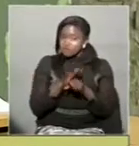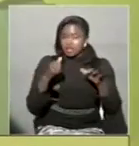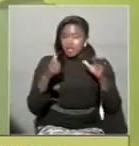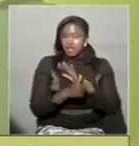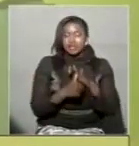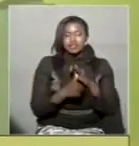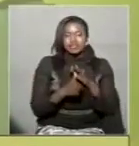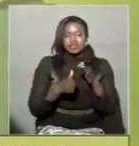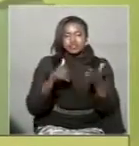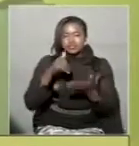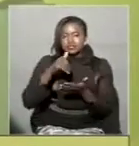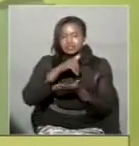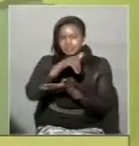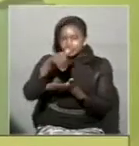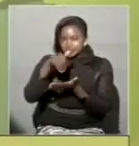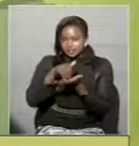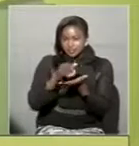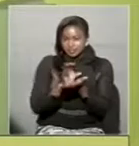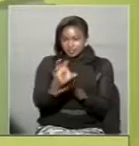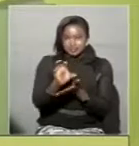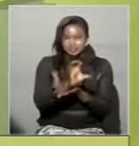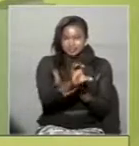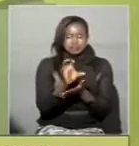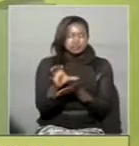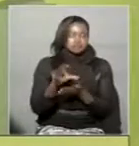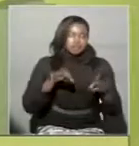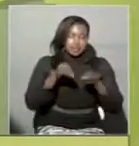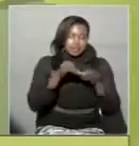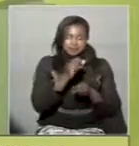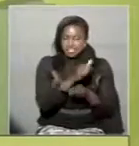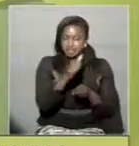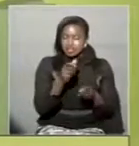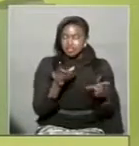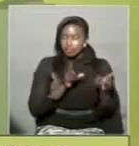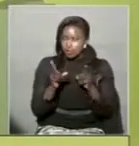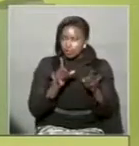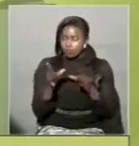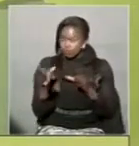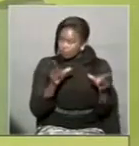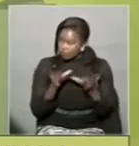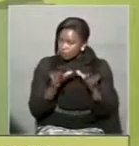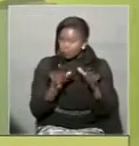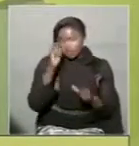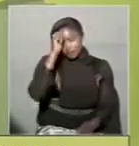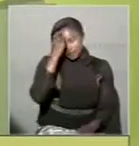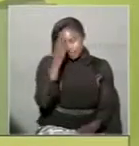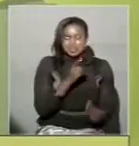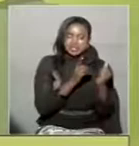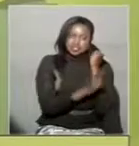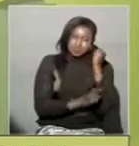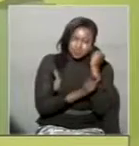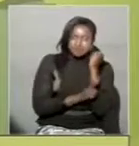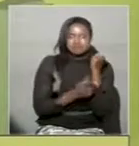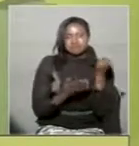decentralized management. So each local government, and this we are talking about districts, we are talking about